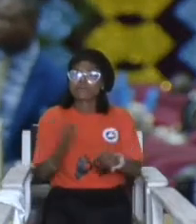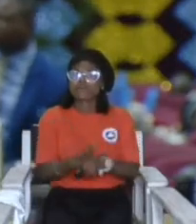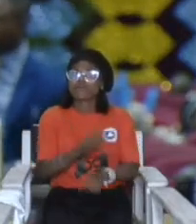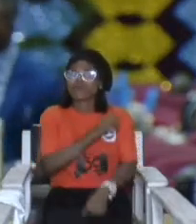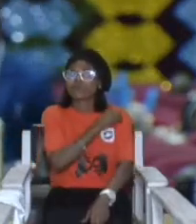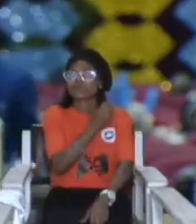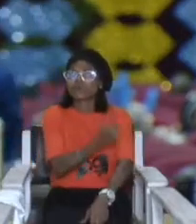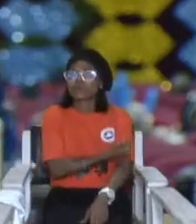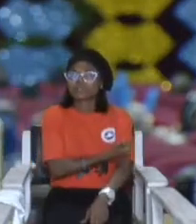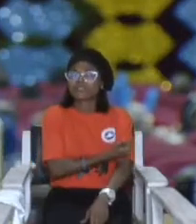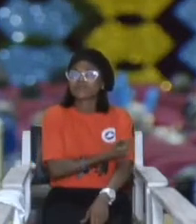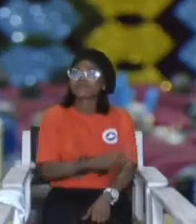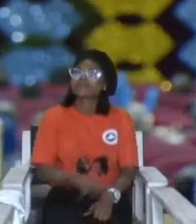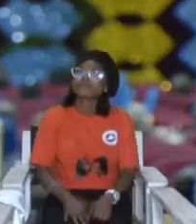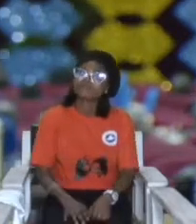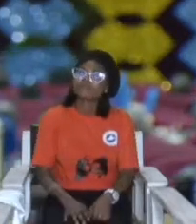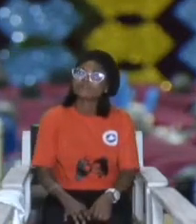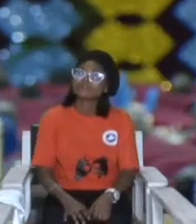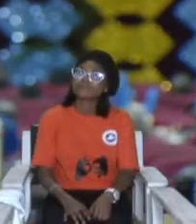Authority by fire.